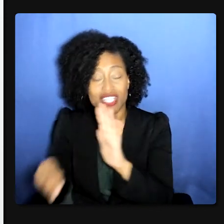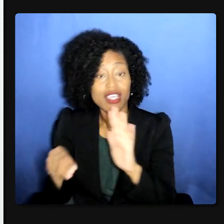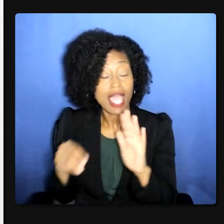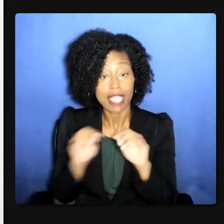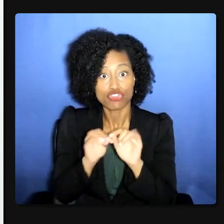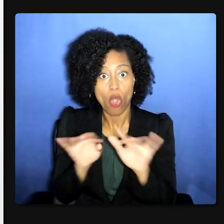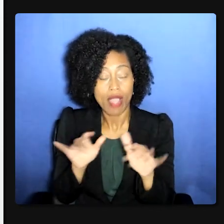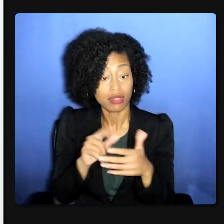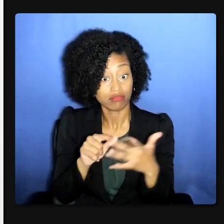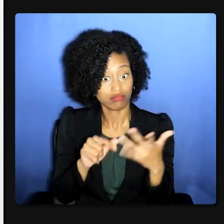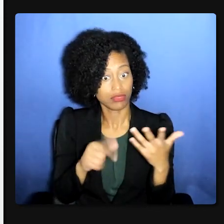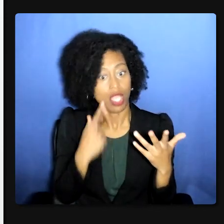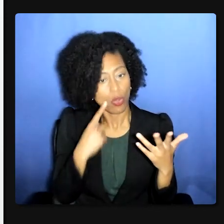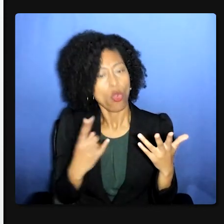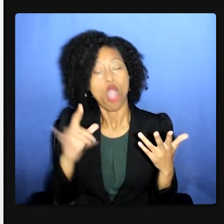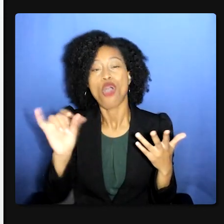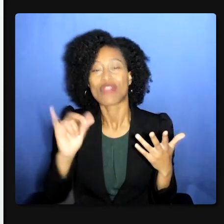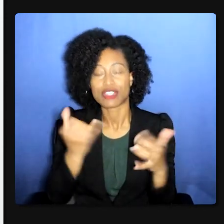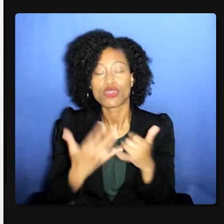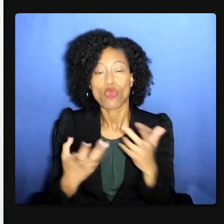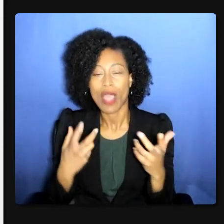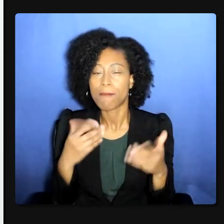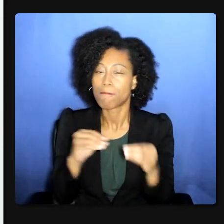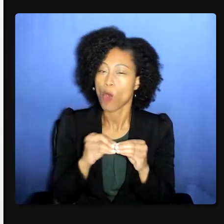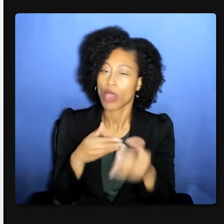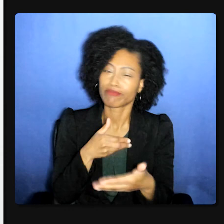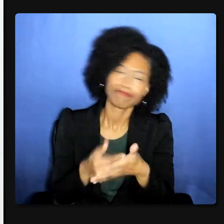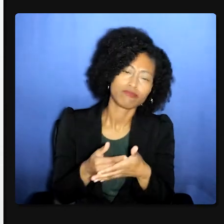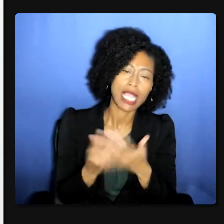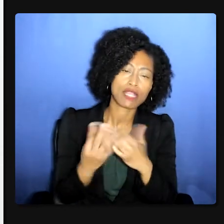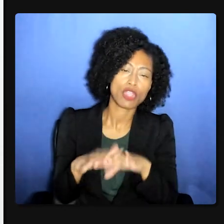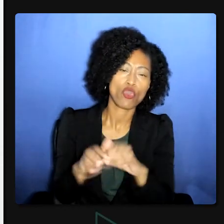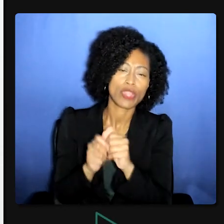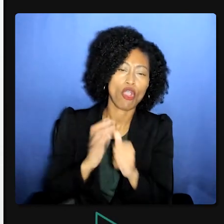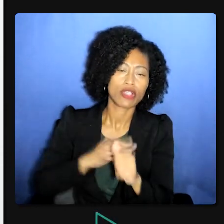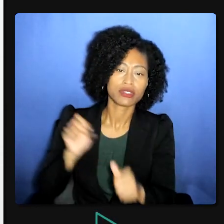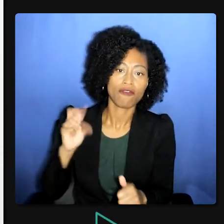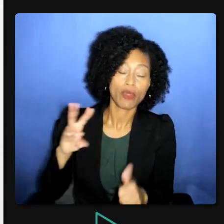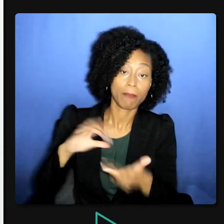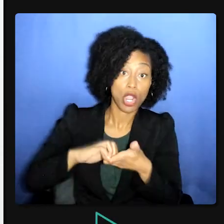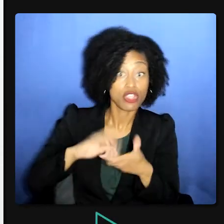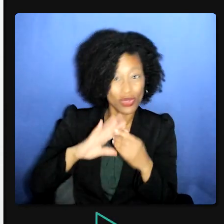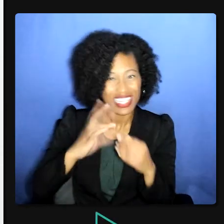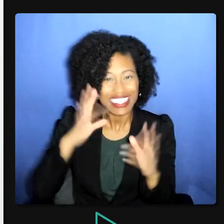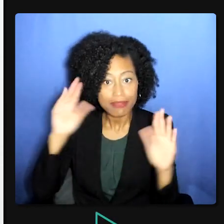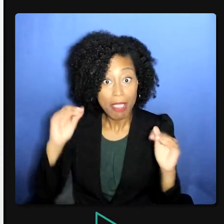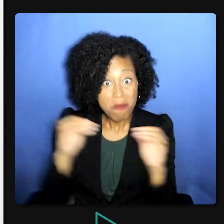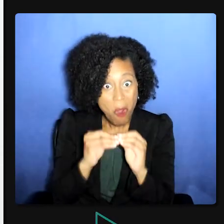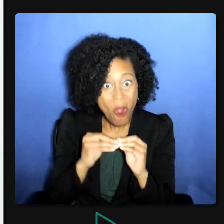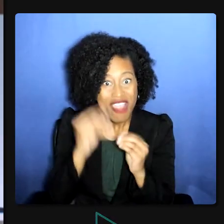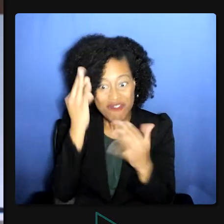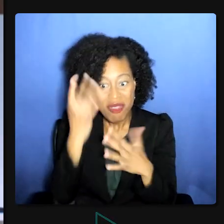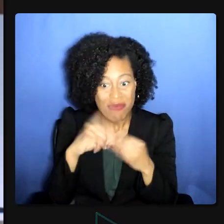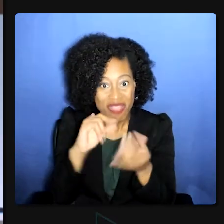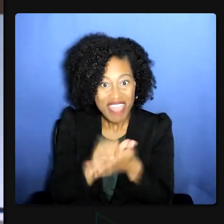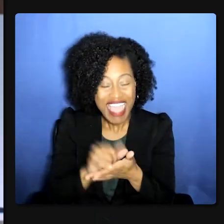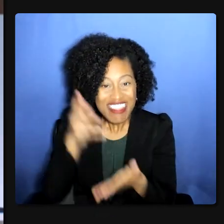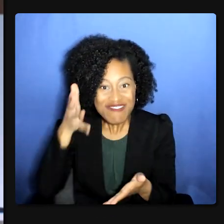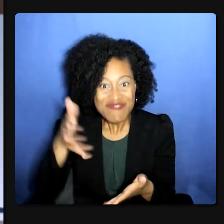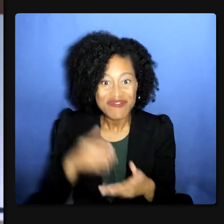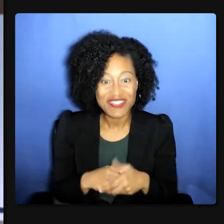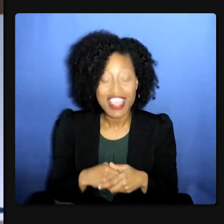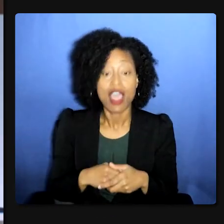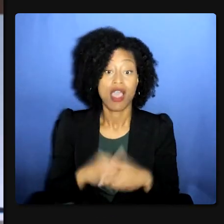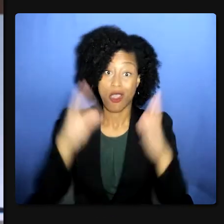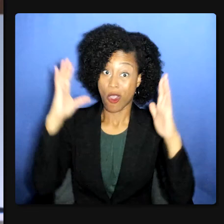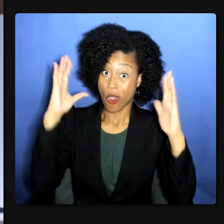not least, we're constantly looking for tighter integration with our software partners, so expect more to come in the near future. I hope